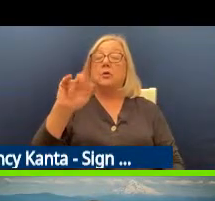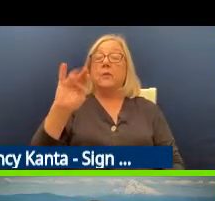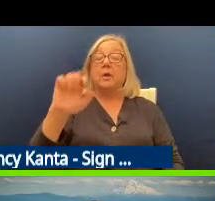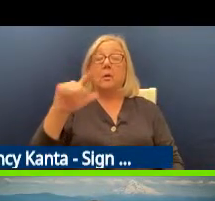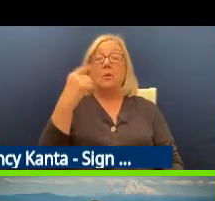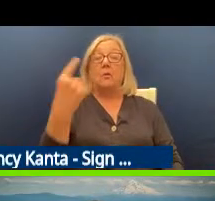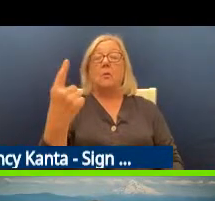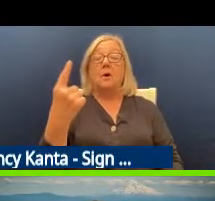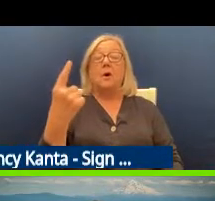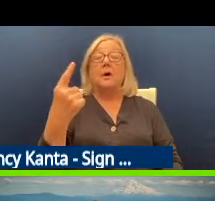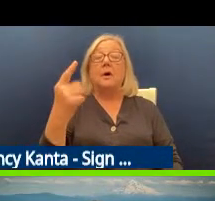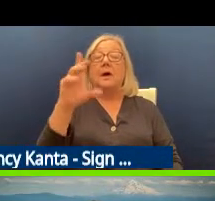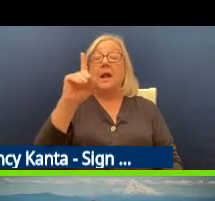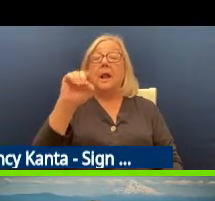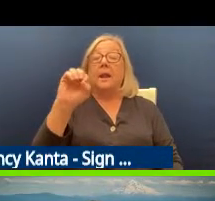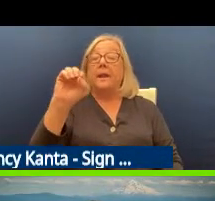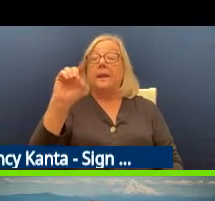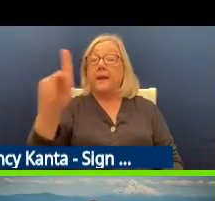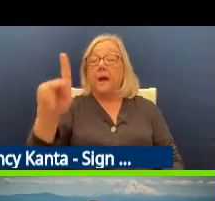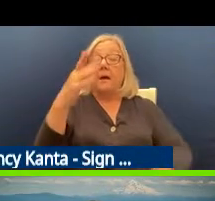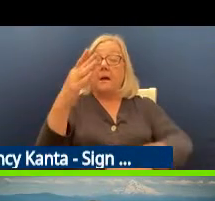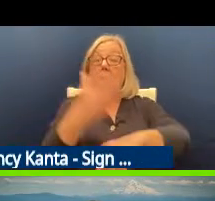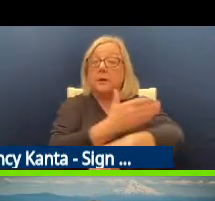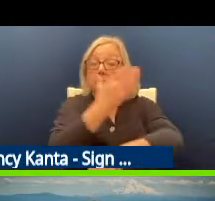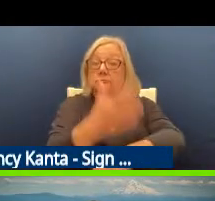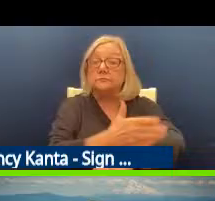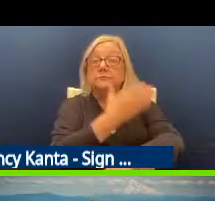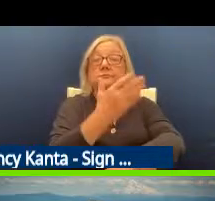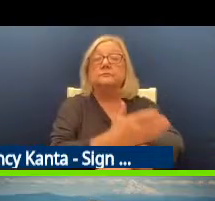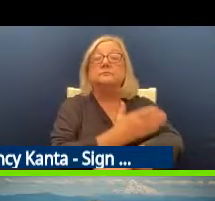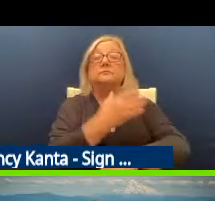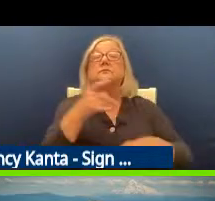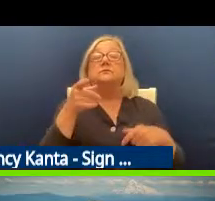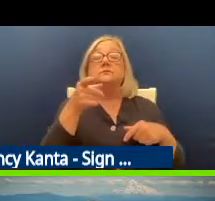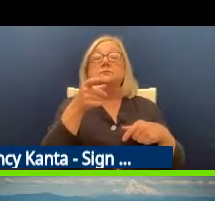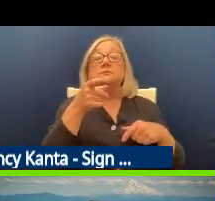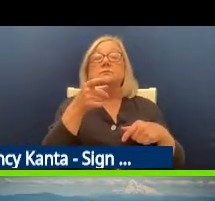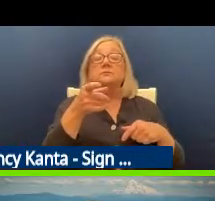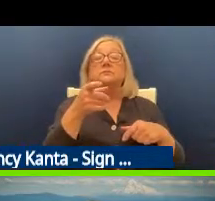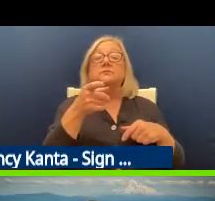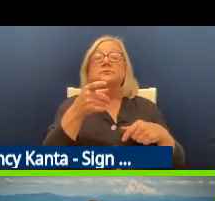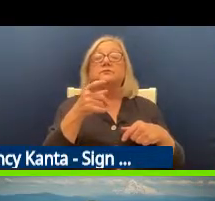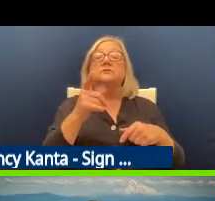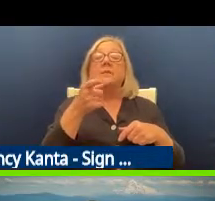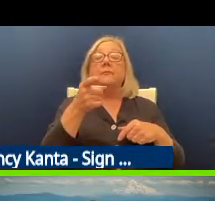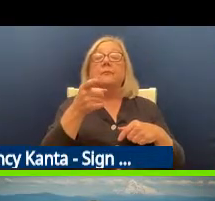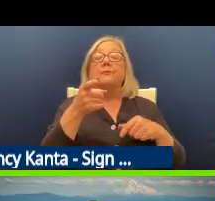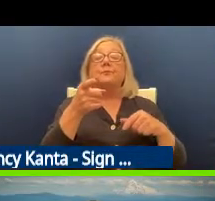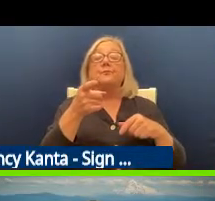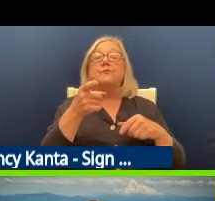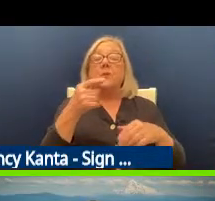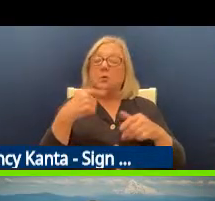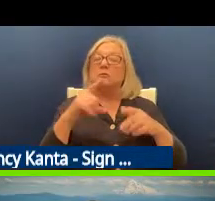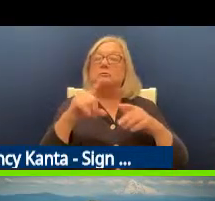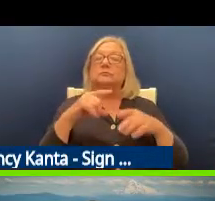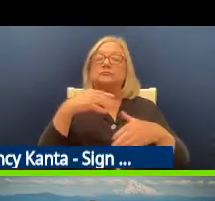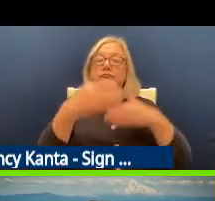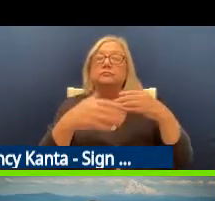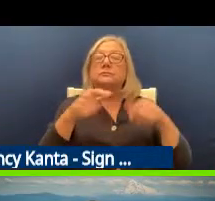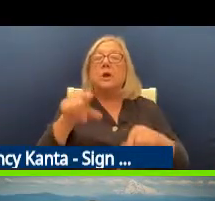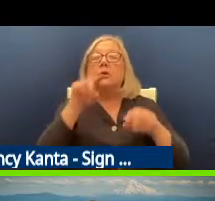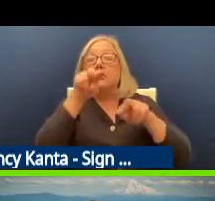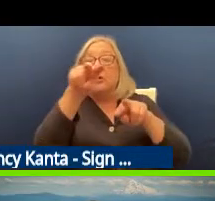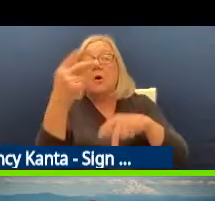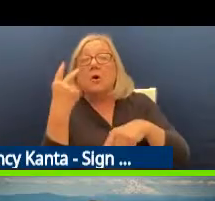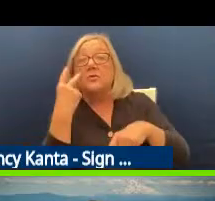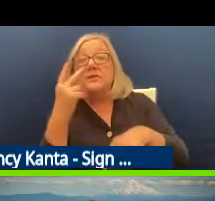improvements. As we go into the in-water work window, you will start to see the dock start to get built out and take